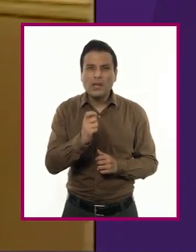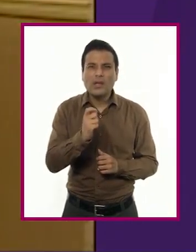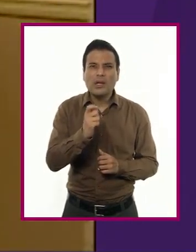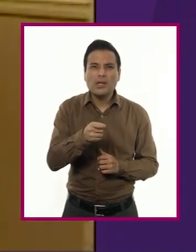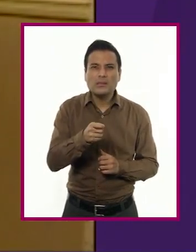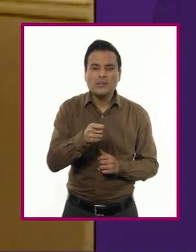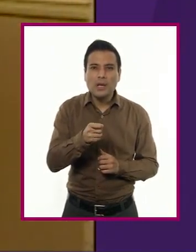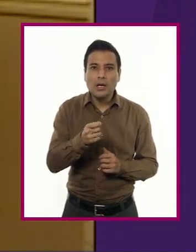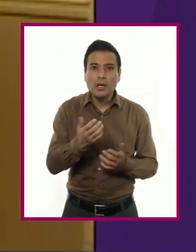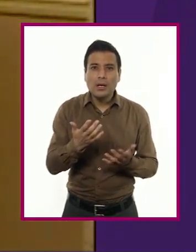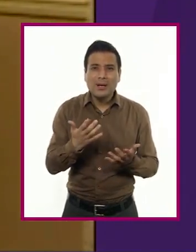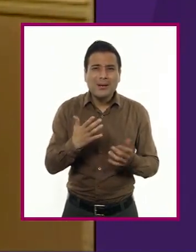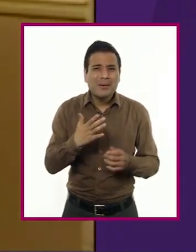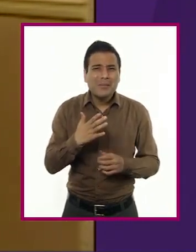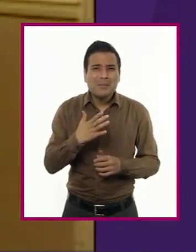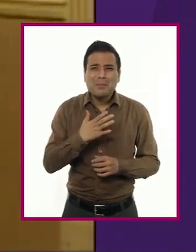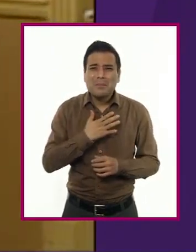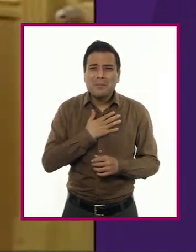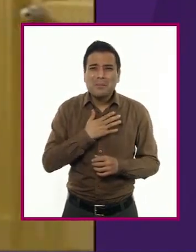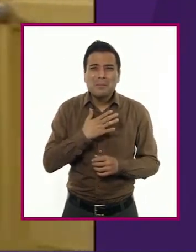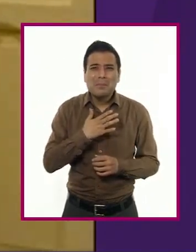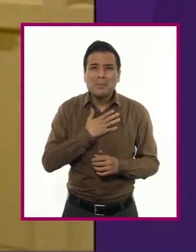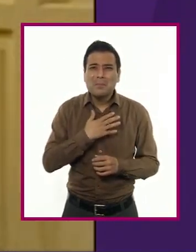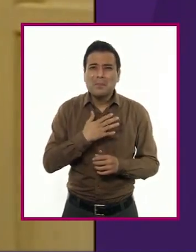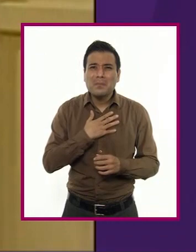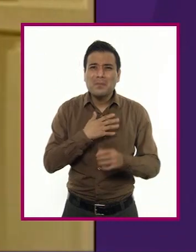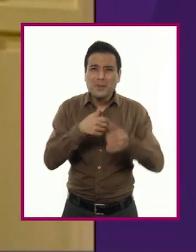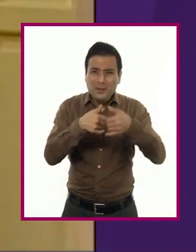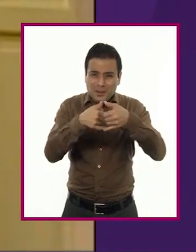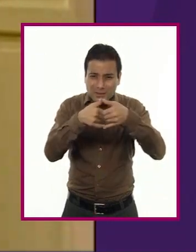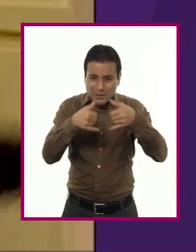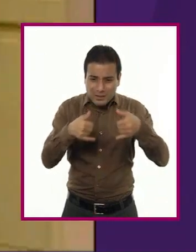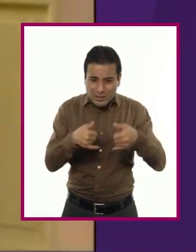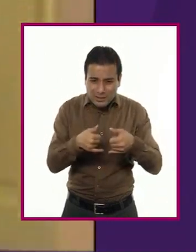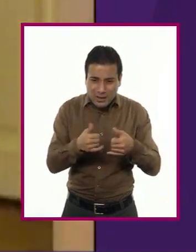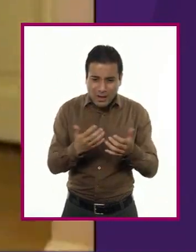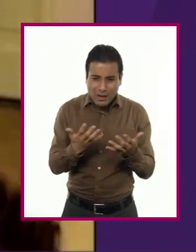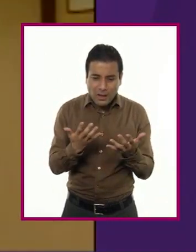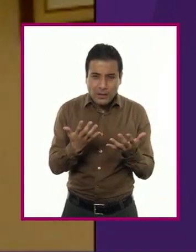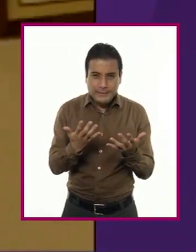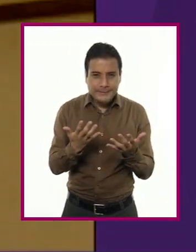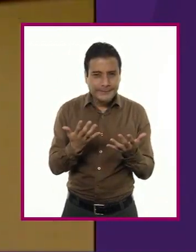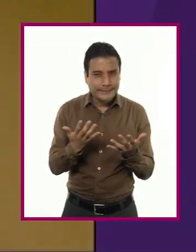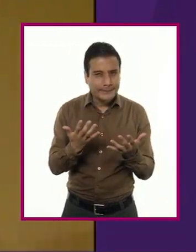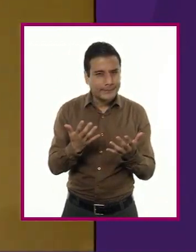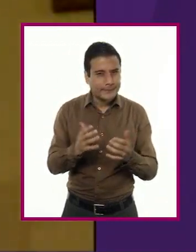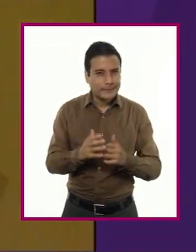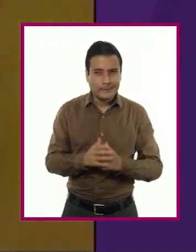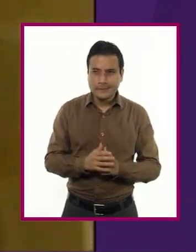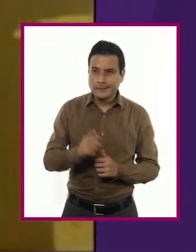My vase! Brian! Oh!